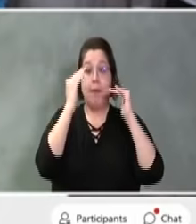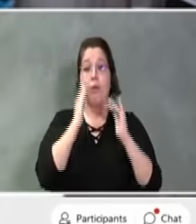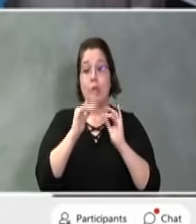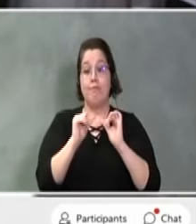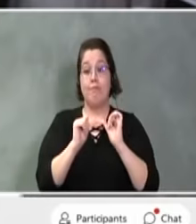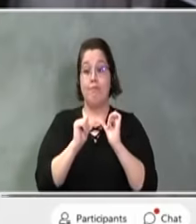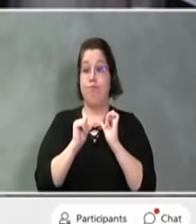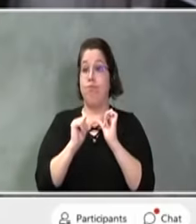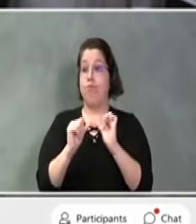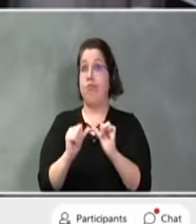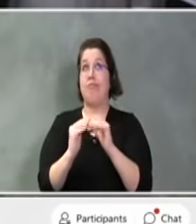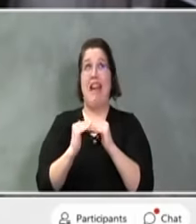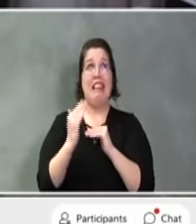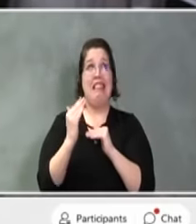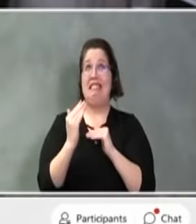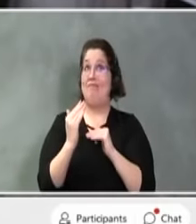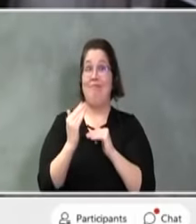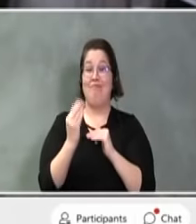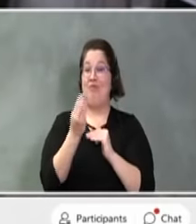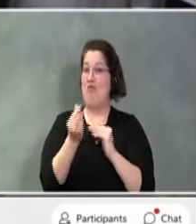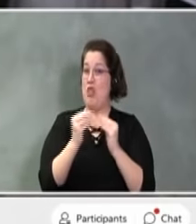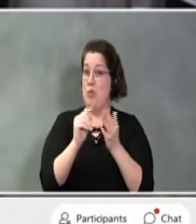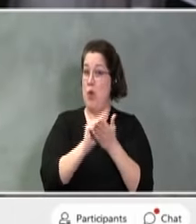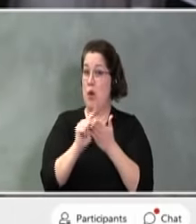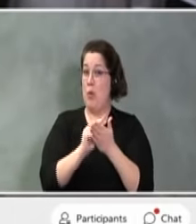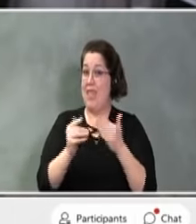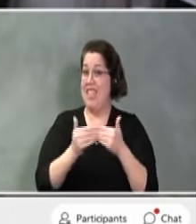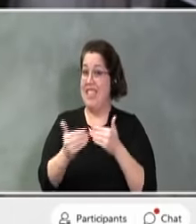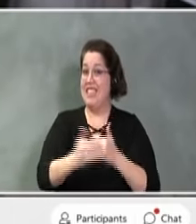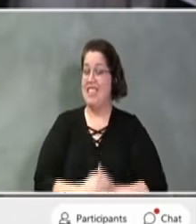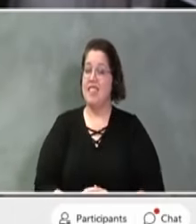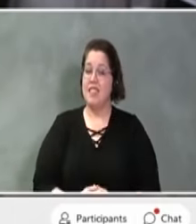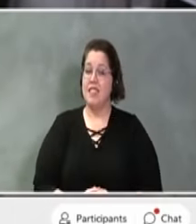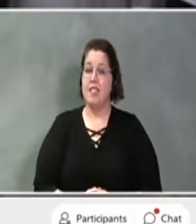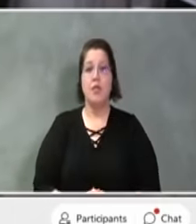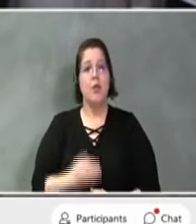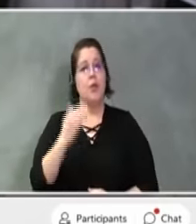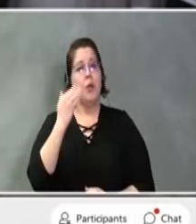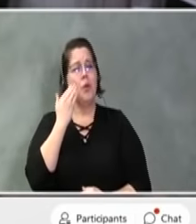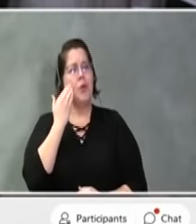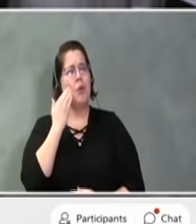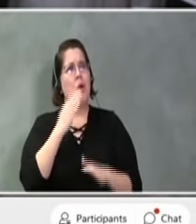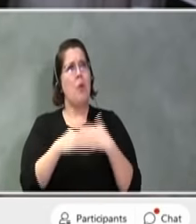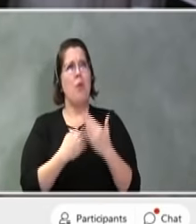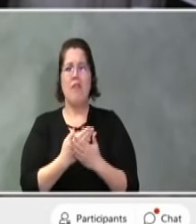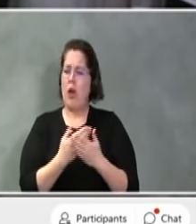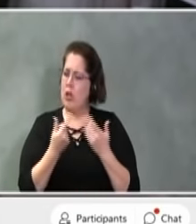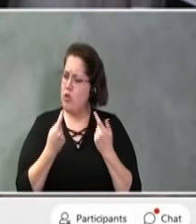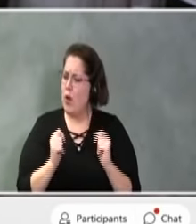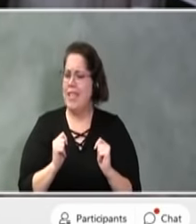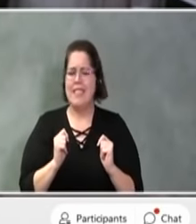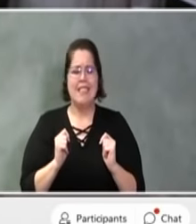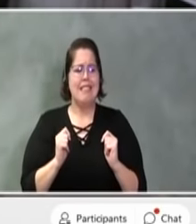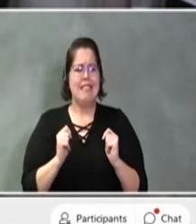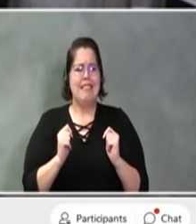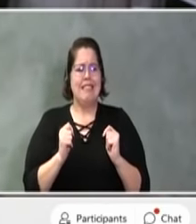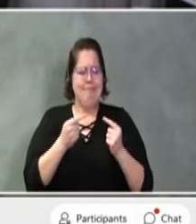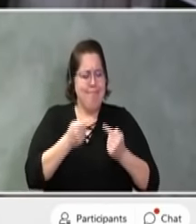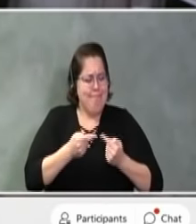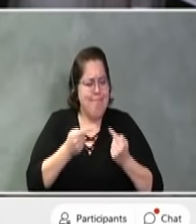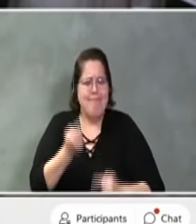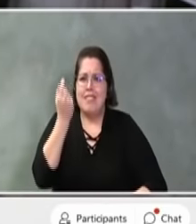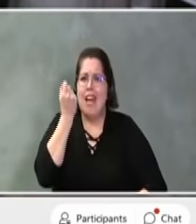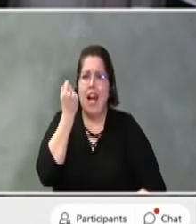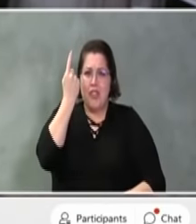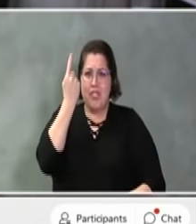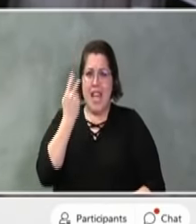at least probably a couple of more weeks. You know, we've all tried to struggle and try to understand why